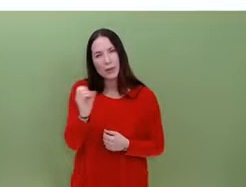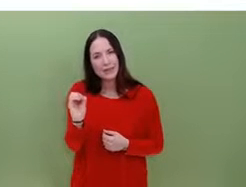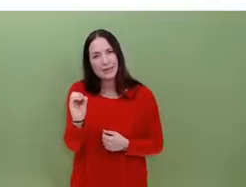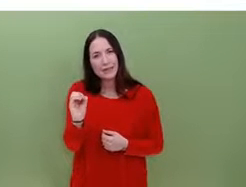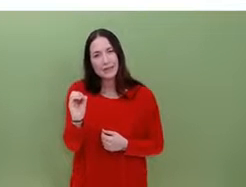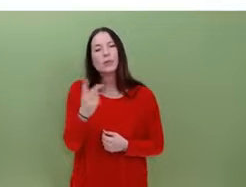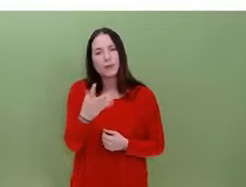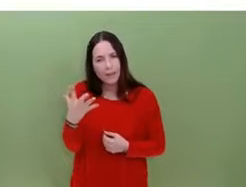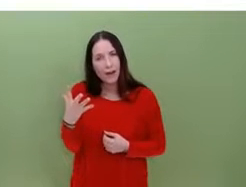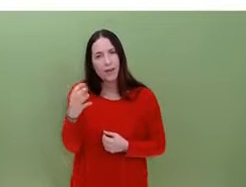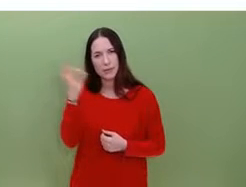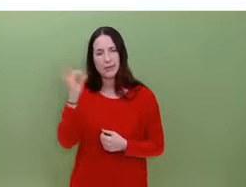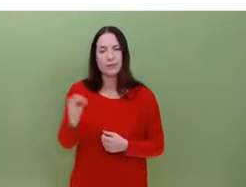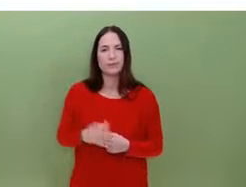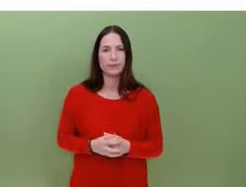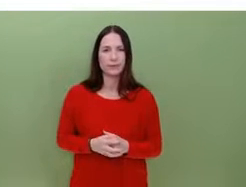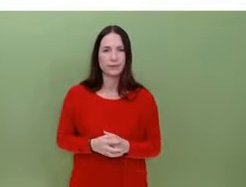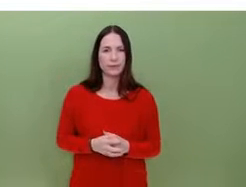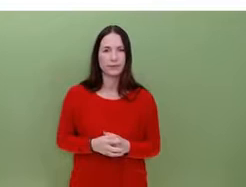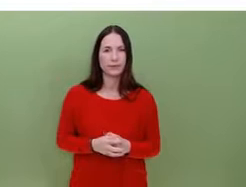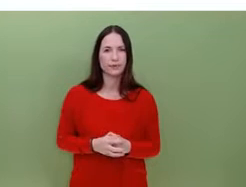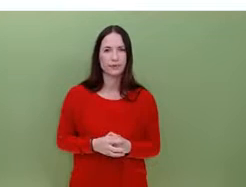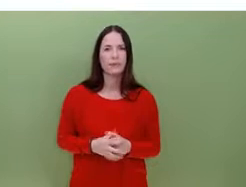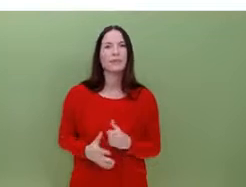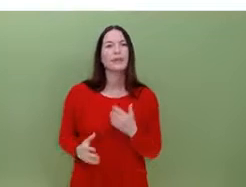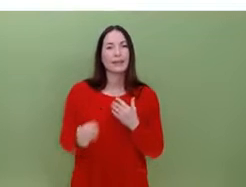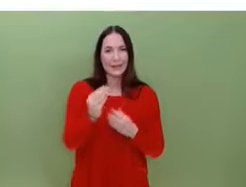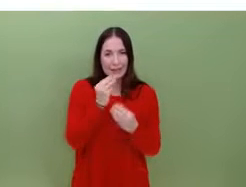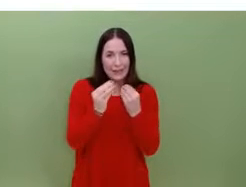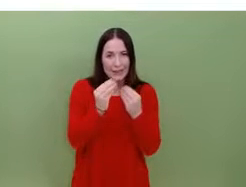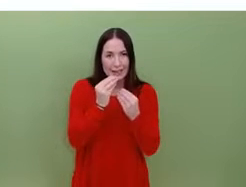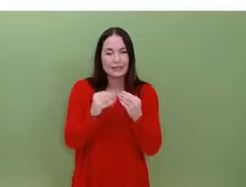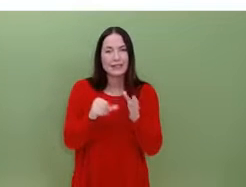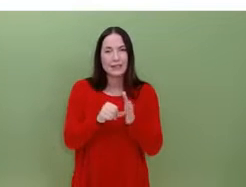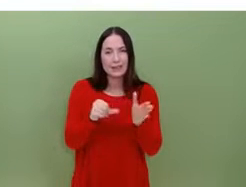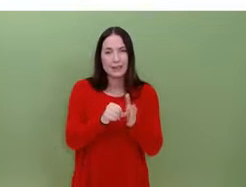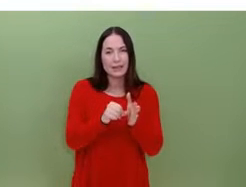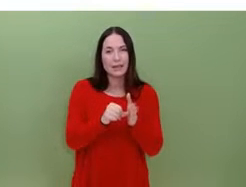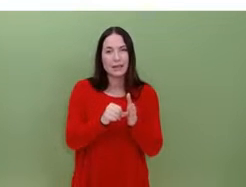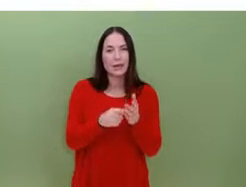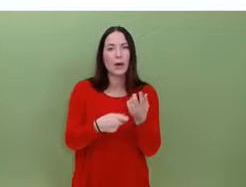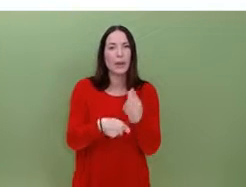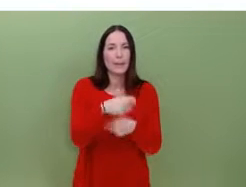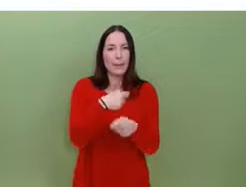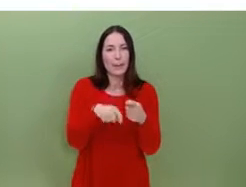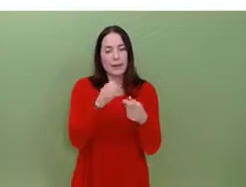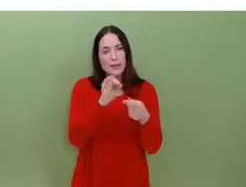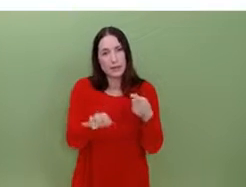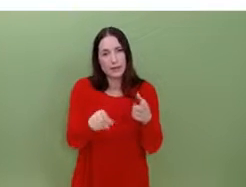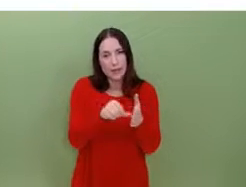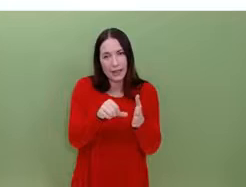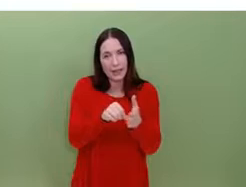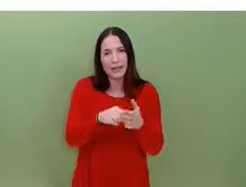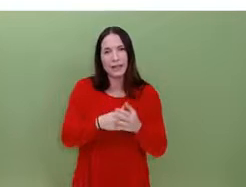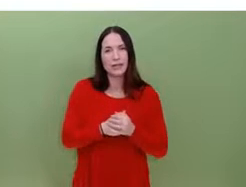25%. Eating problems turn out to be a specific problem, and that's gone